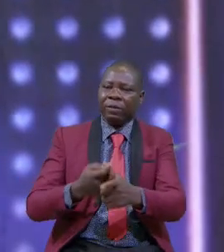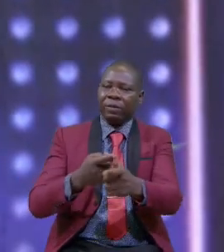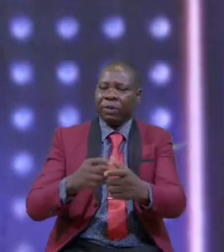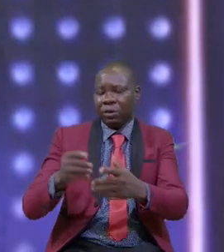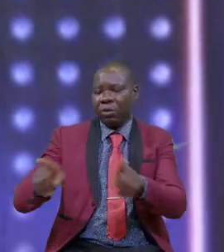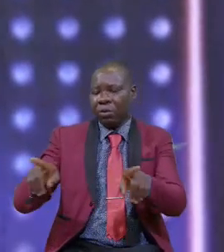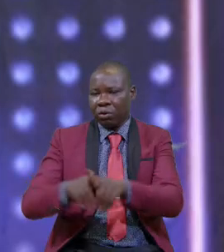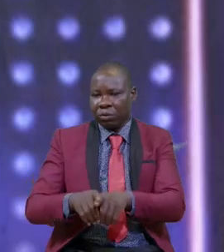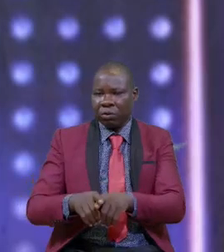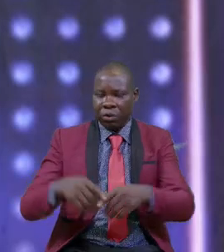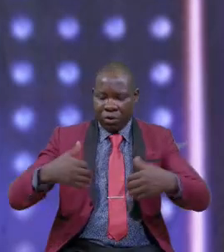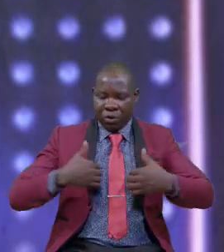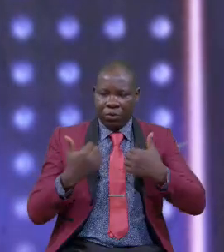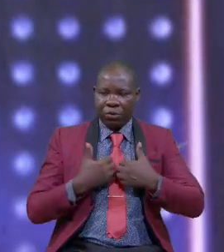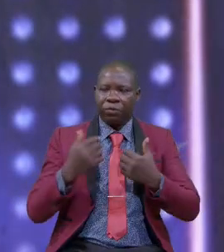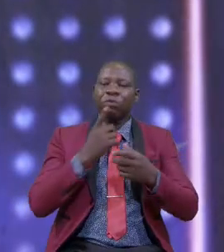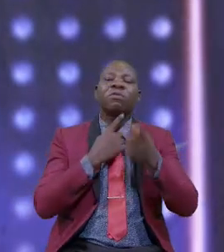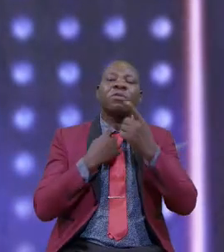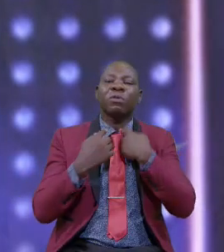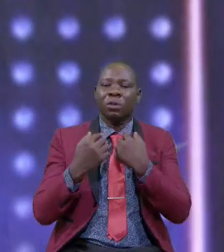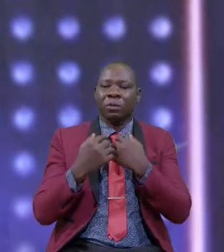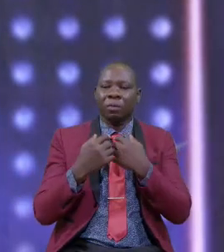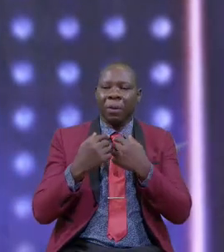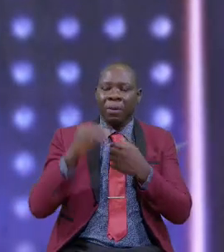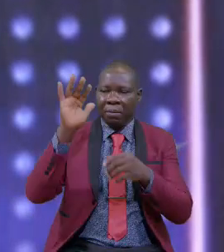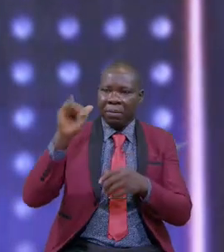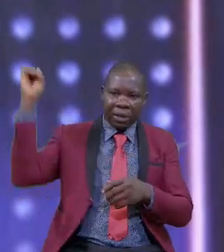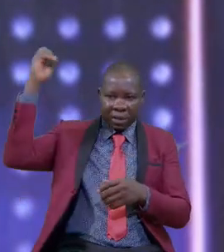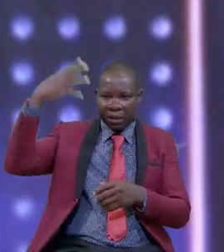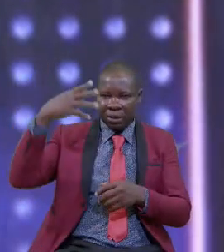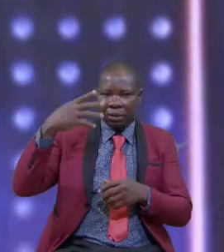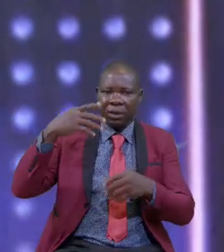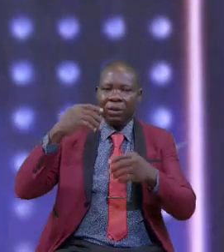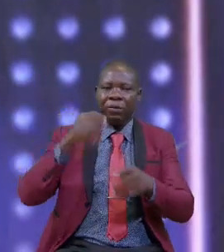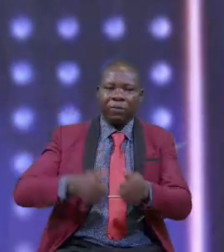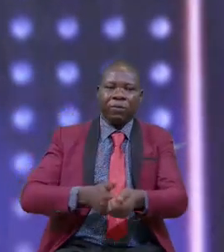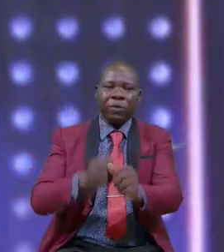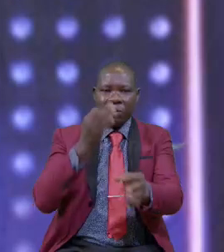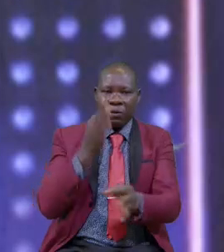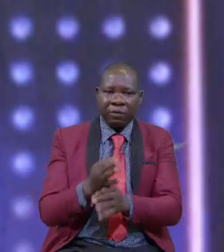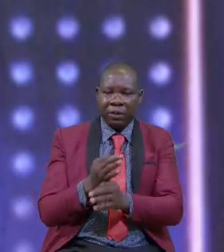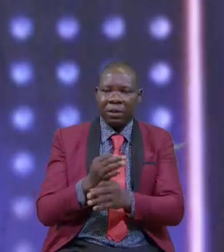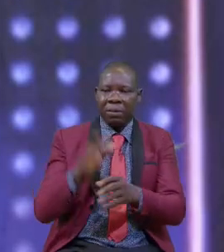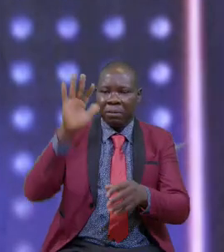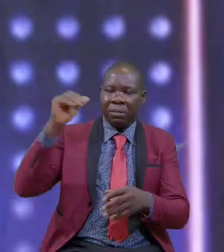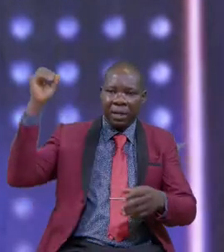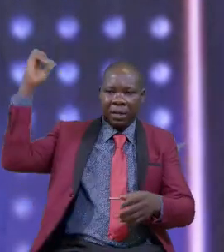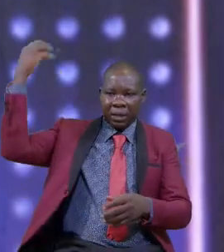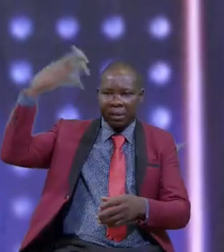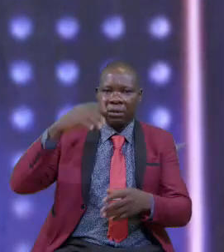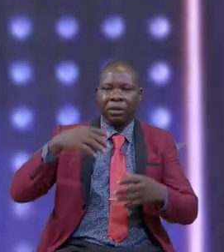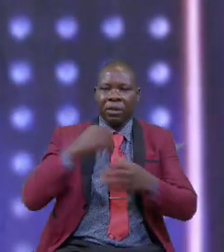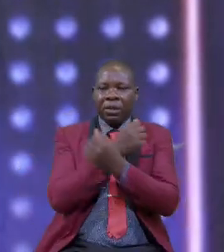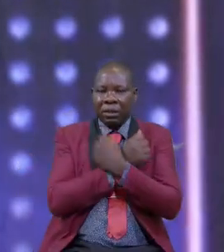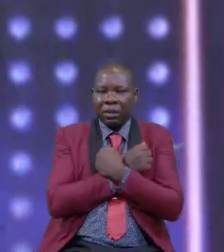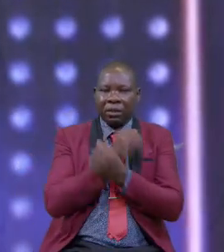by grace, faith by grace, charity, love by grace, peace by grace with them that call